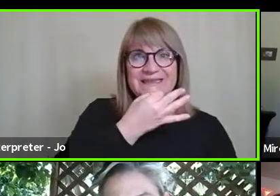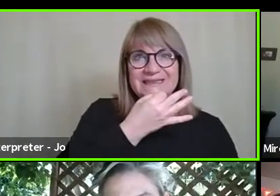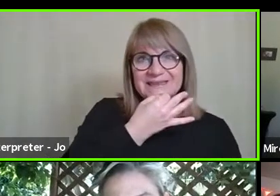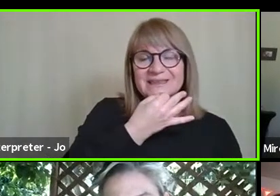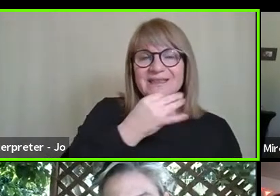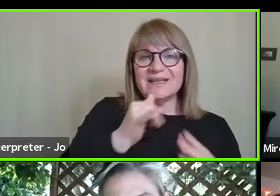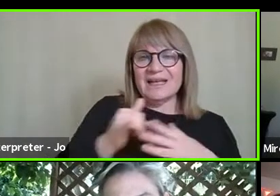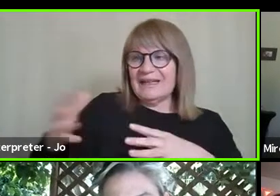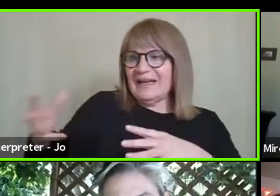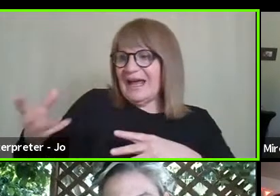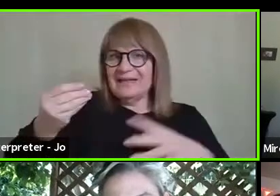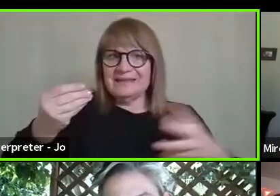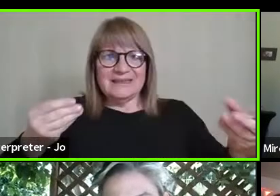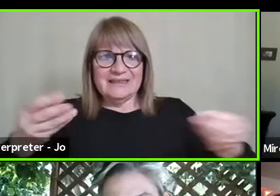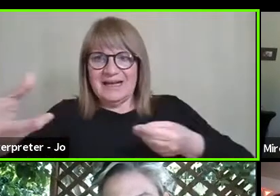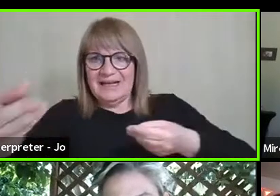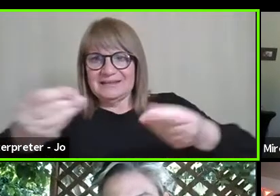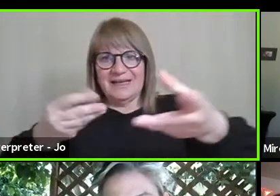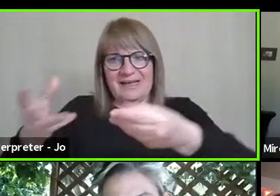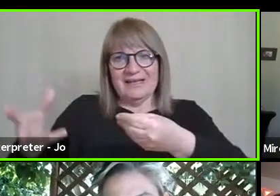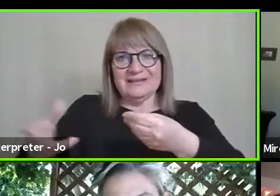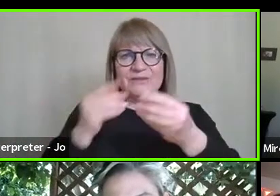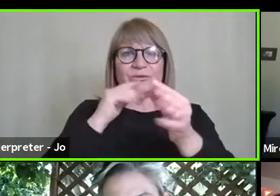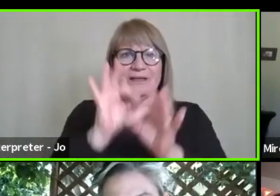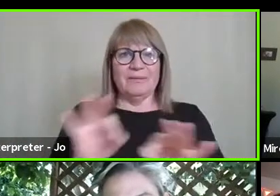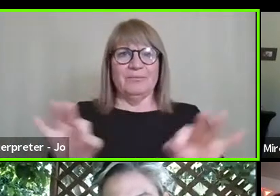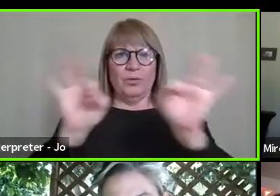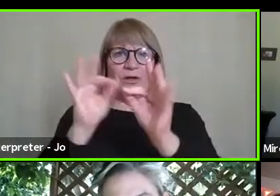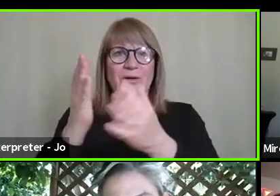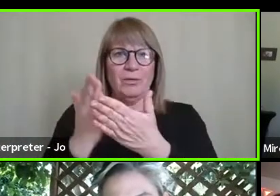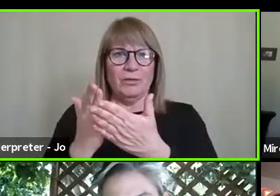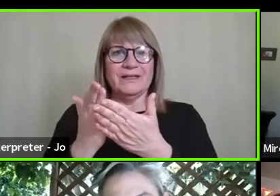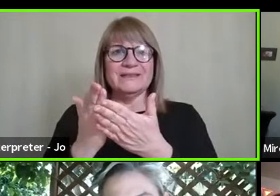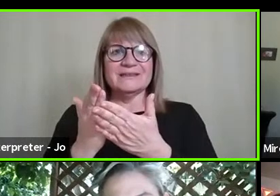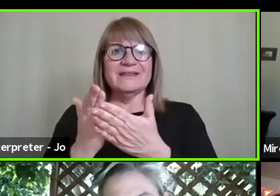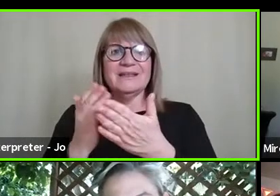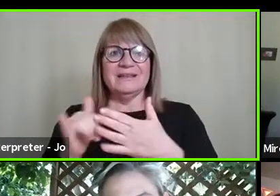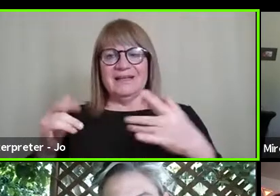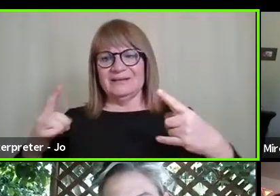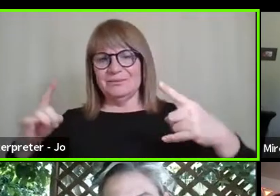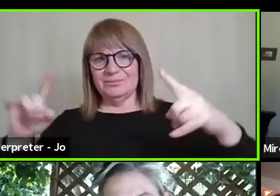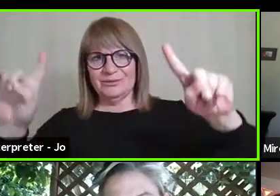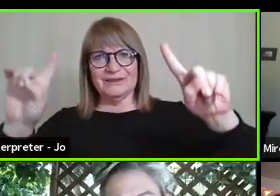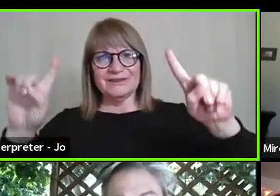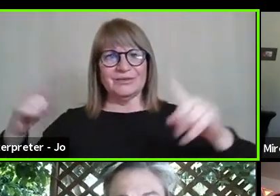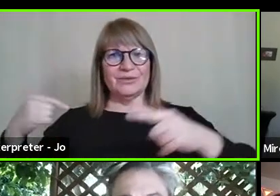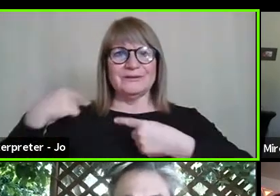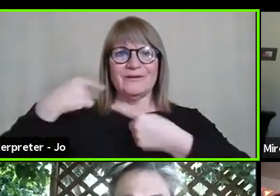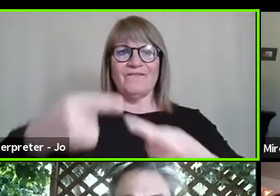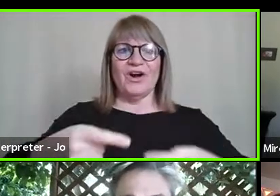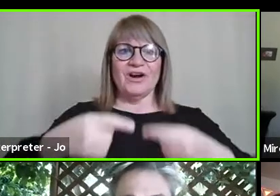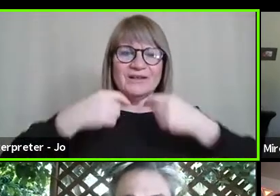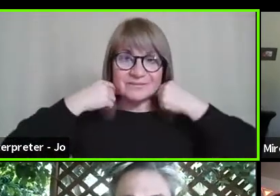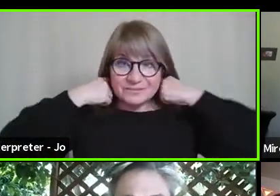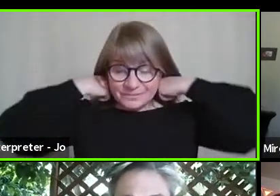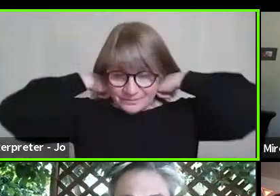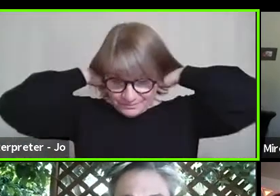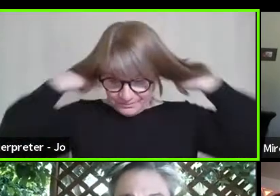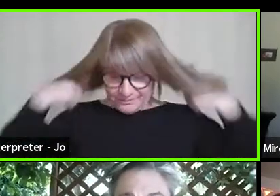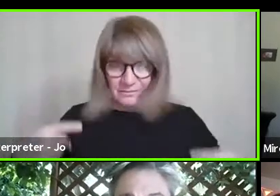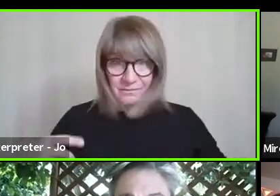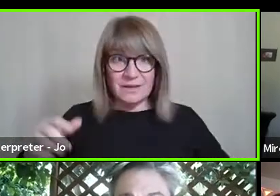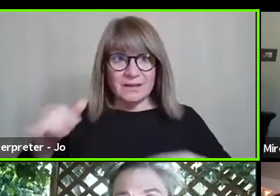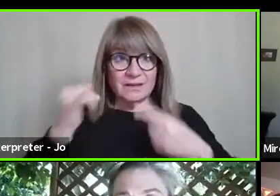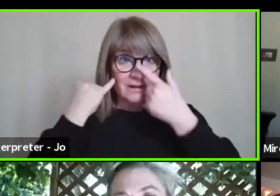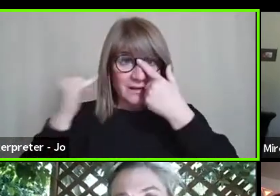key components that have really um that have really pushed us through this far um i don't know if anybody else